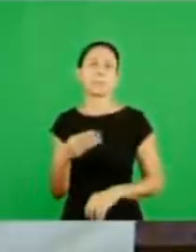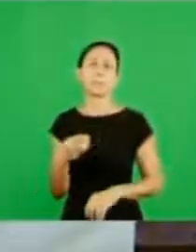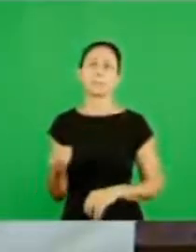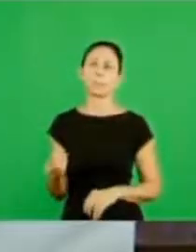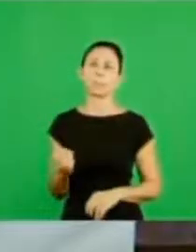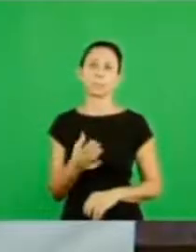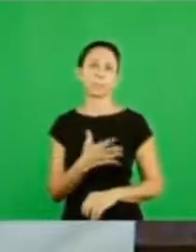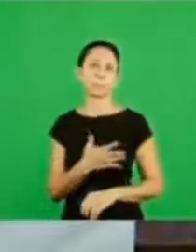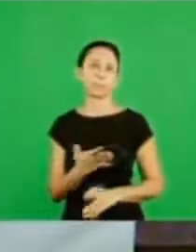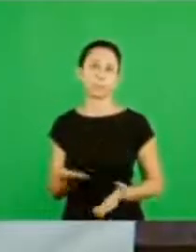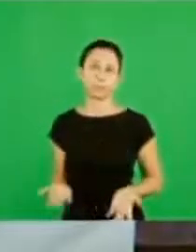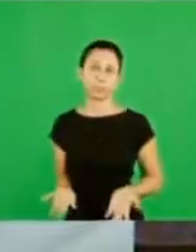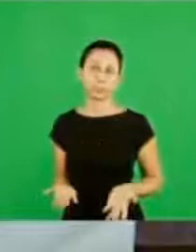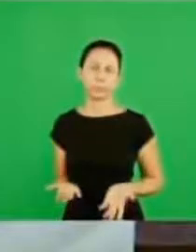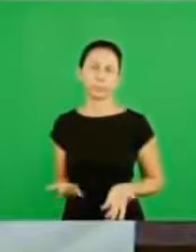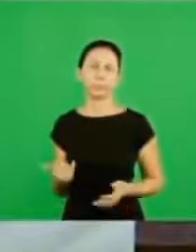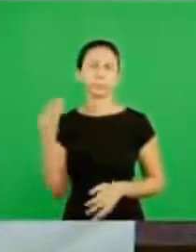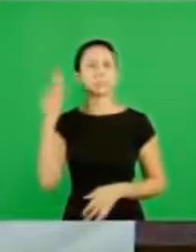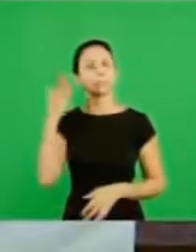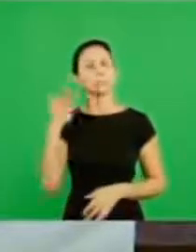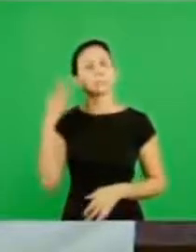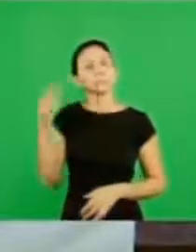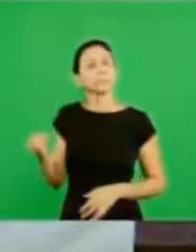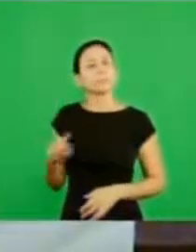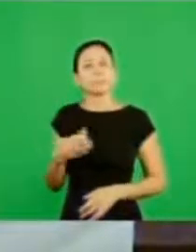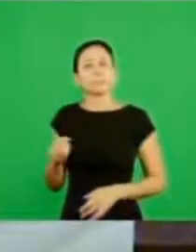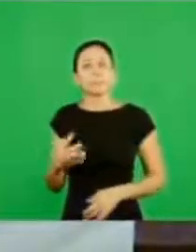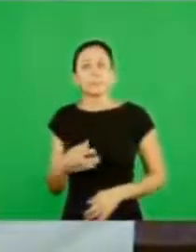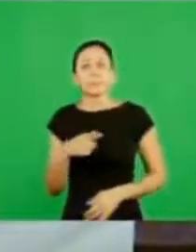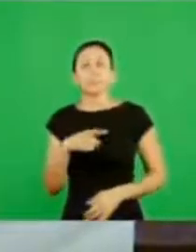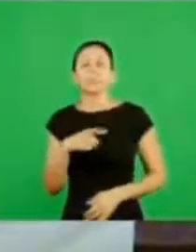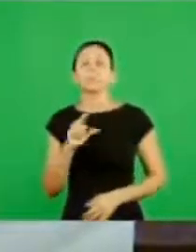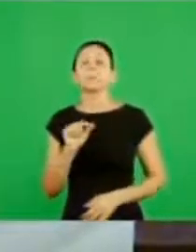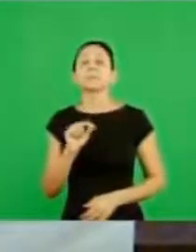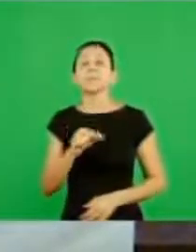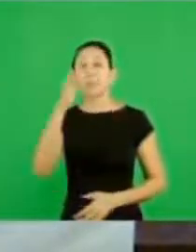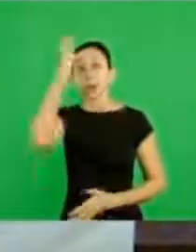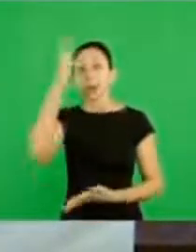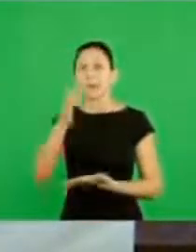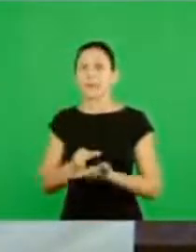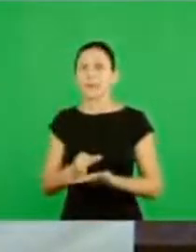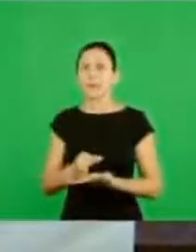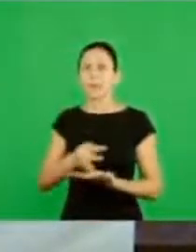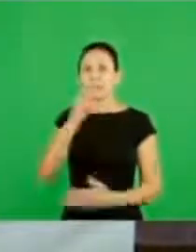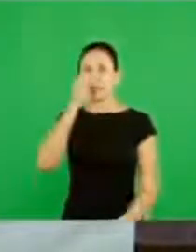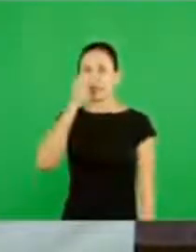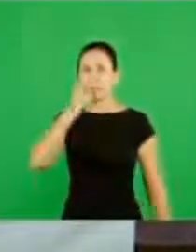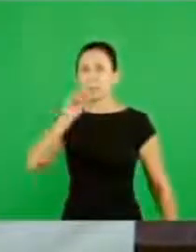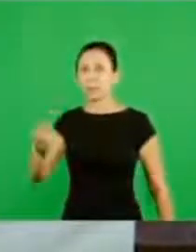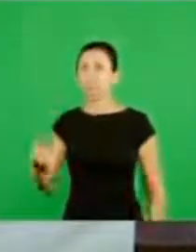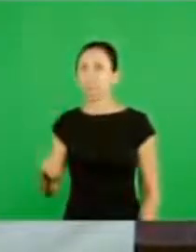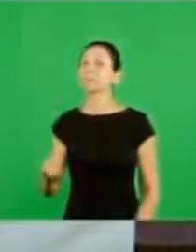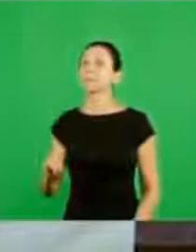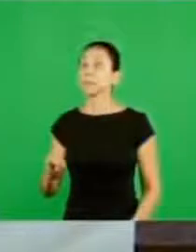modernist seminars, and now the message of the gospel had to be modern. And the message of the gospel